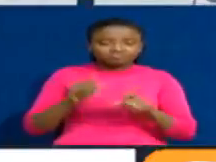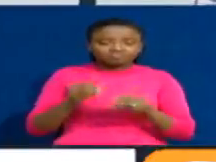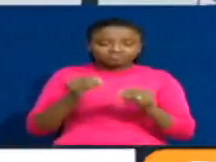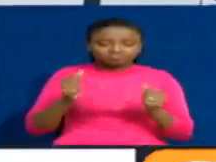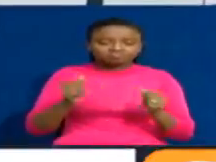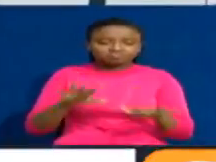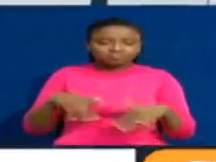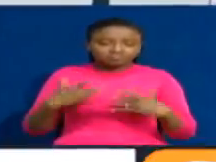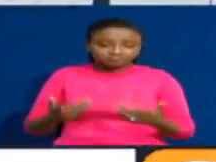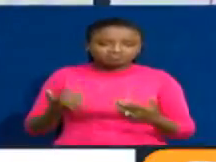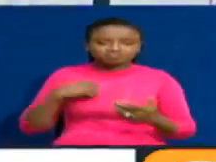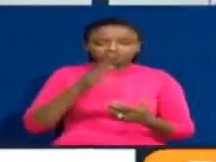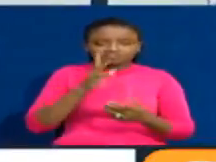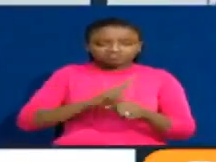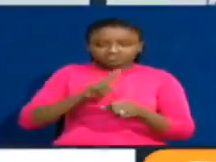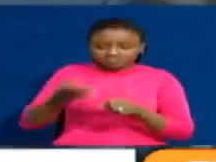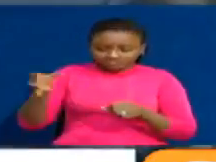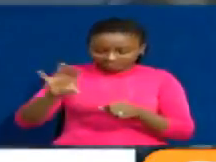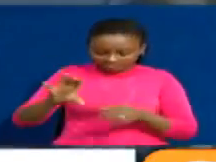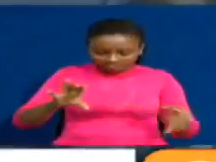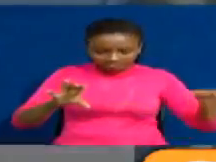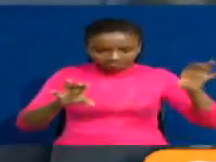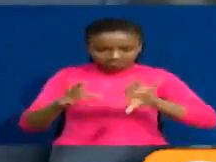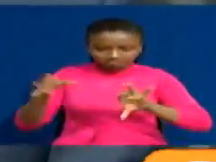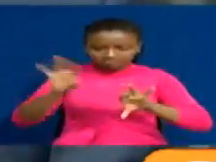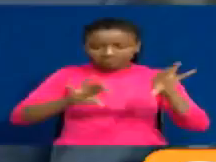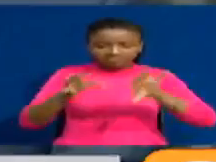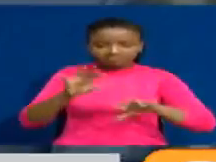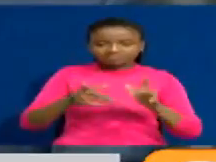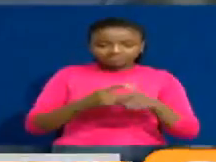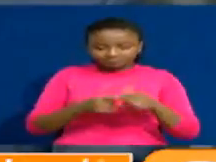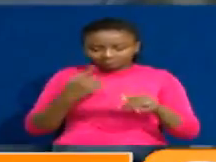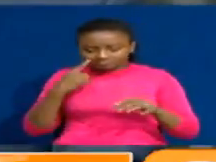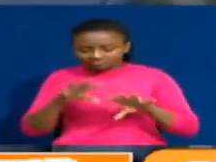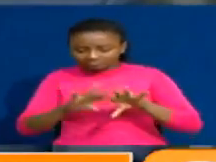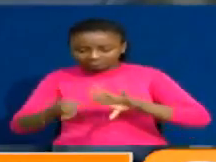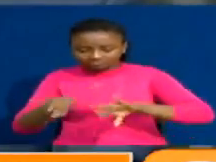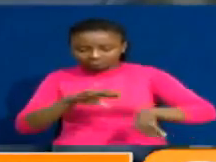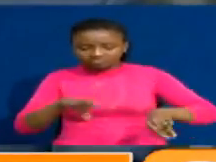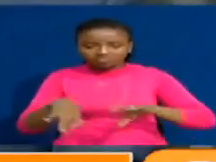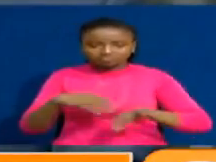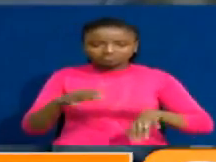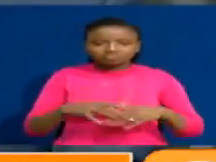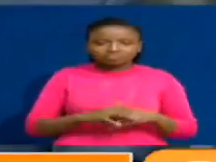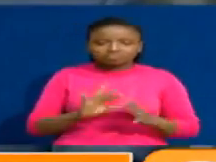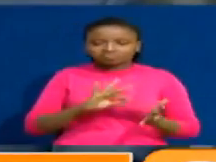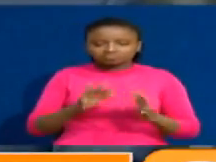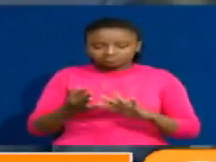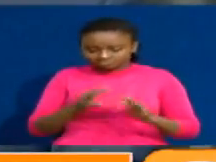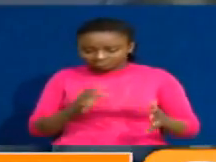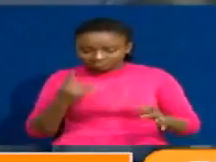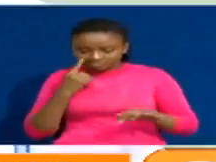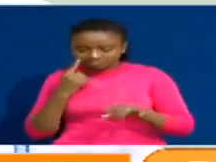sequencing. You use chemicals to try cut in pieces the genome or the genetic makeup of